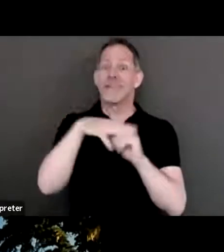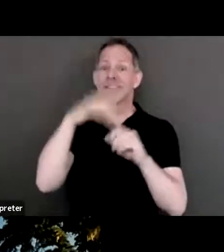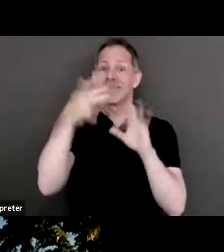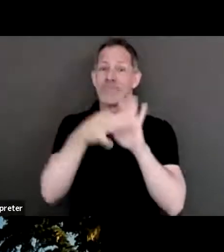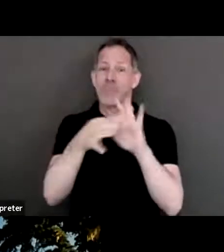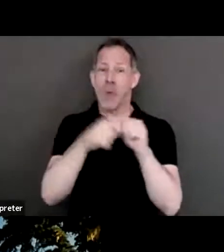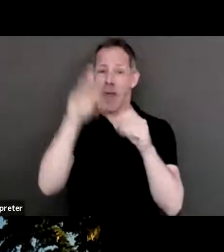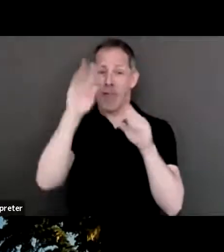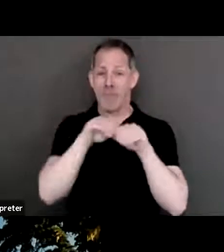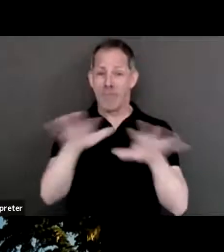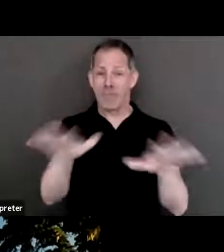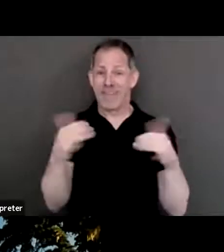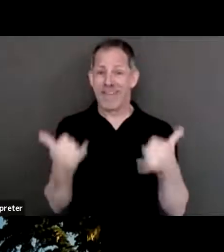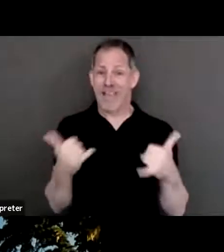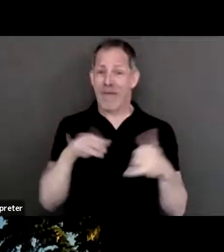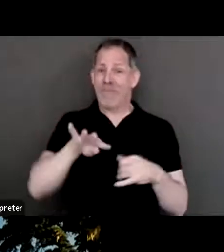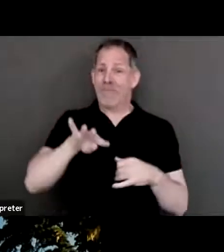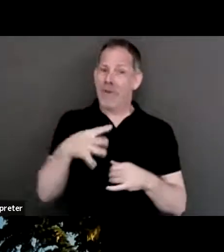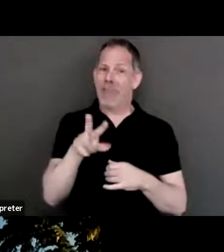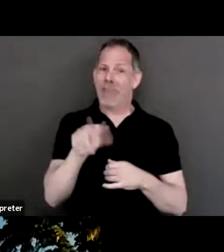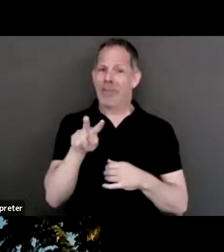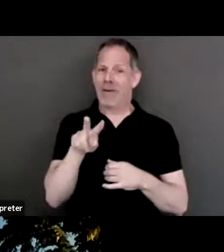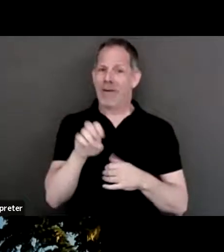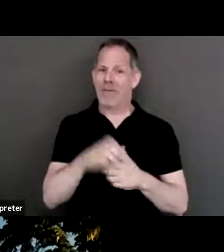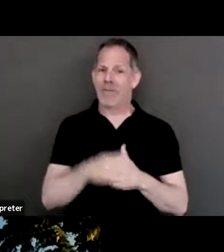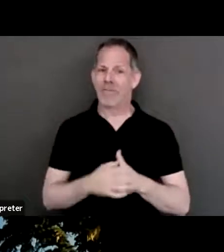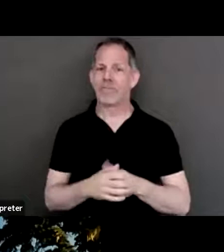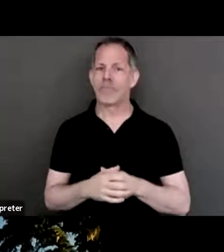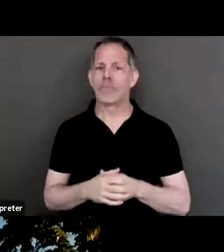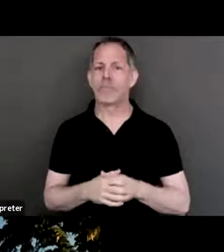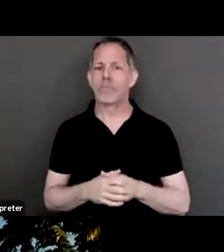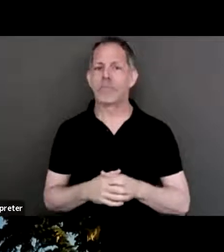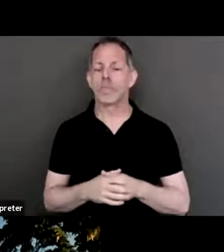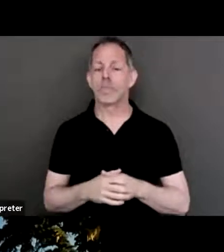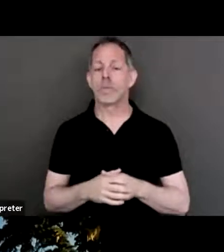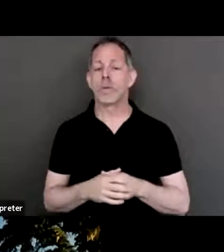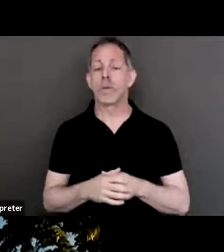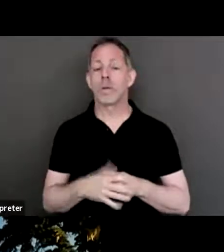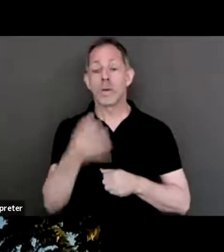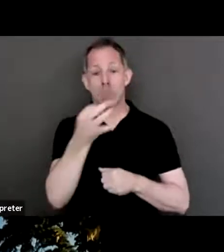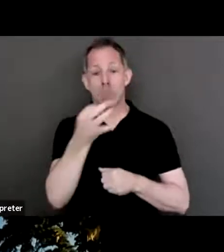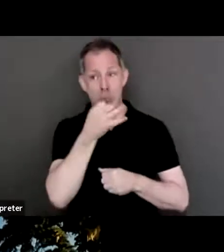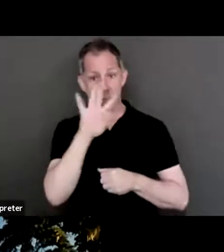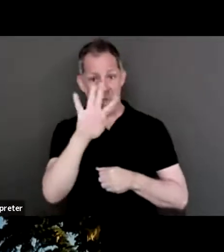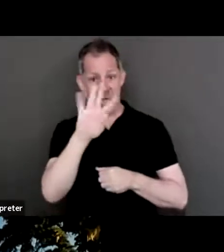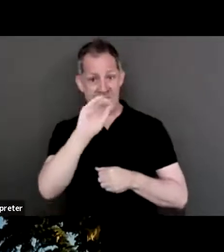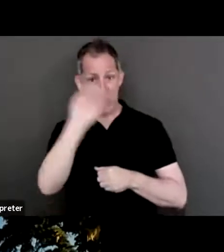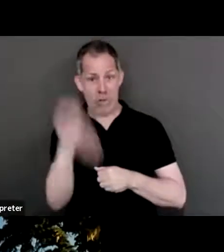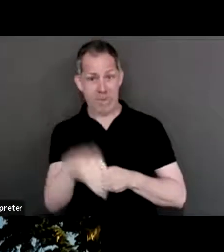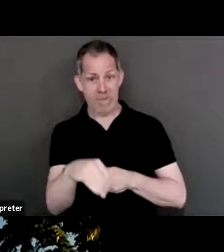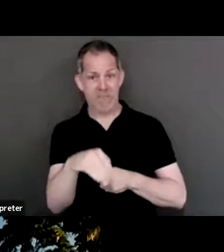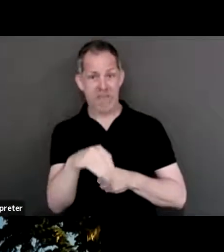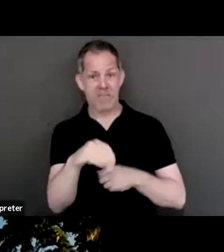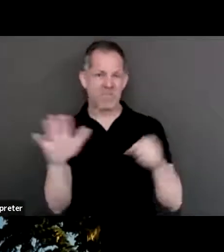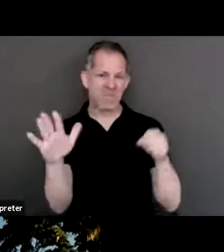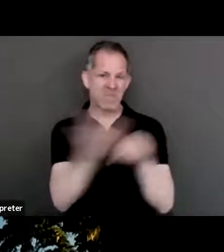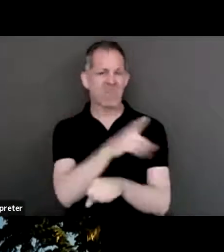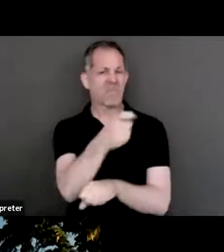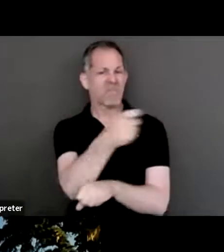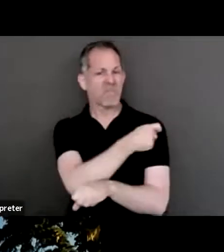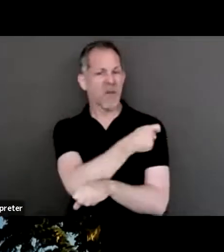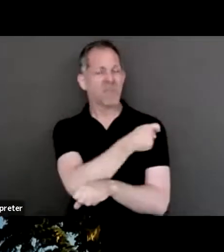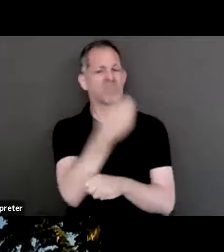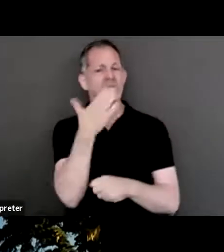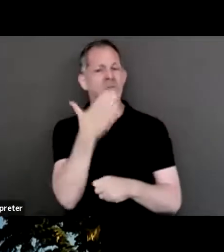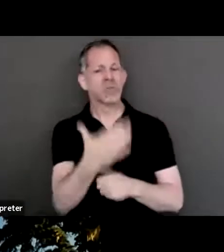in on 70% of our residents being fully vaccinated. So we're in pretty good shape to get this behind